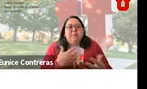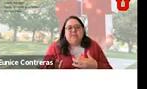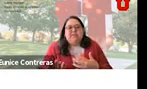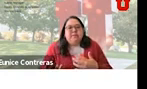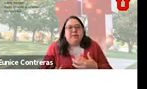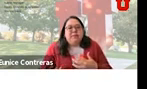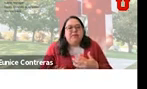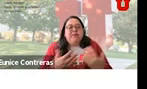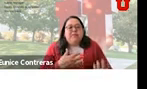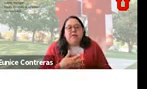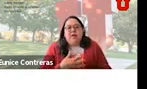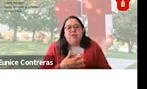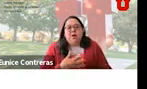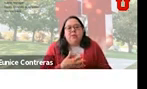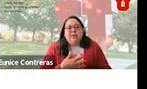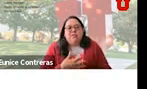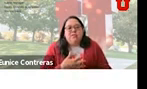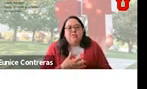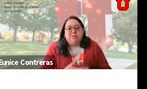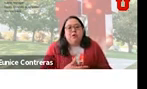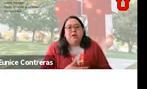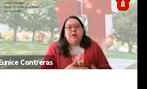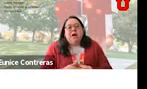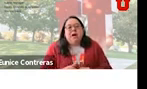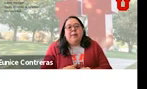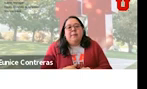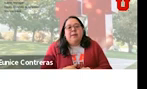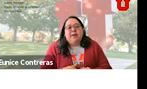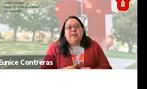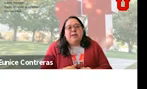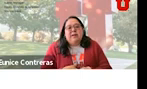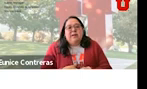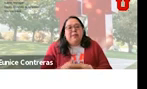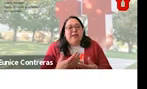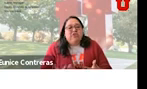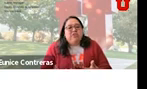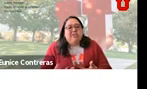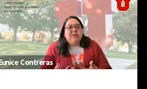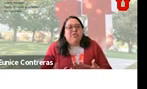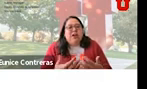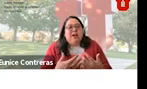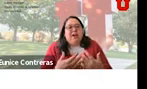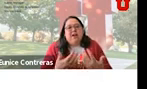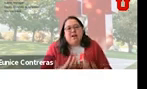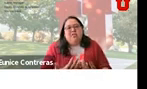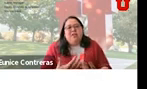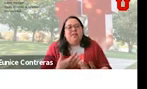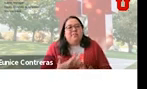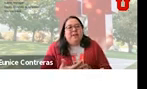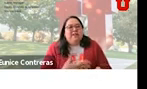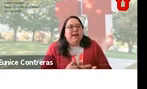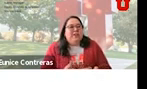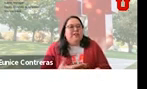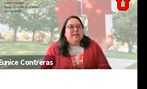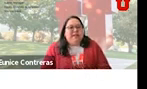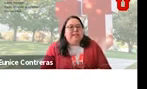limitations on budget sometimes on what we can serve on food, but make sure that you're covering